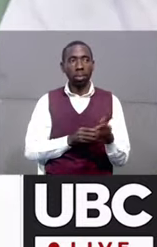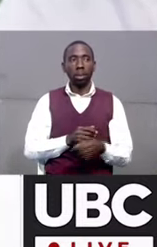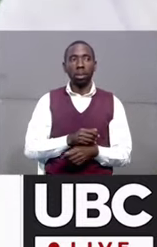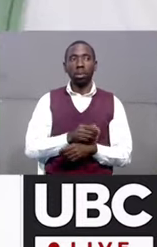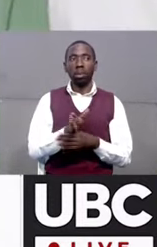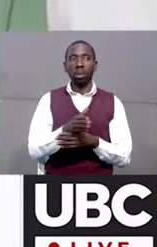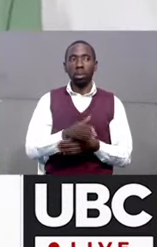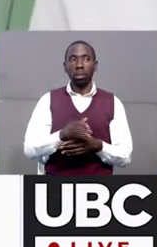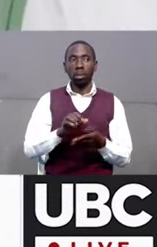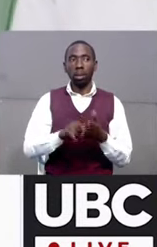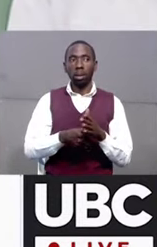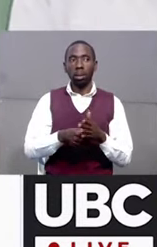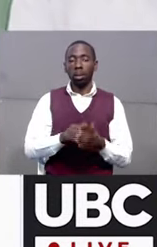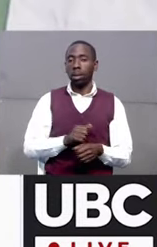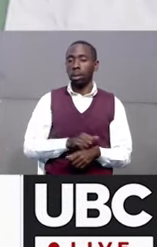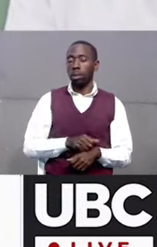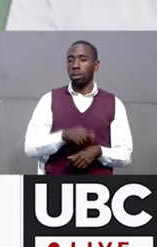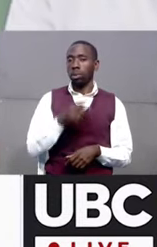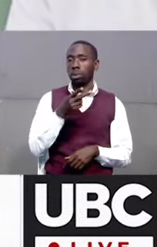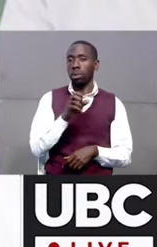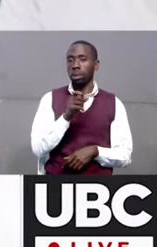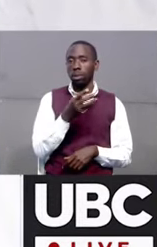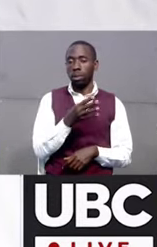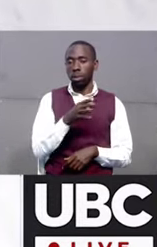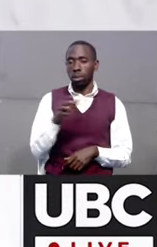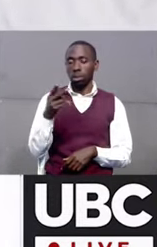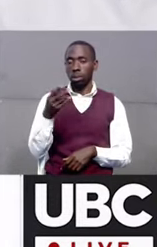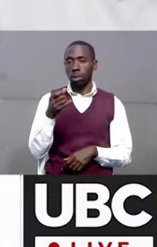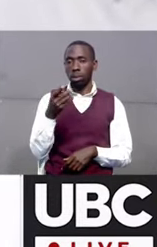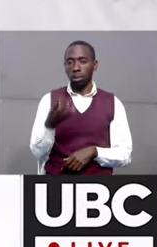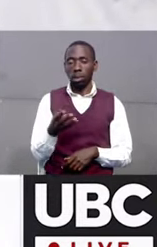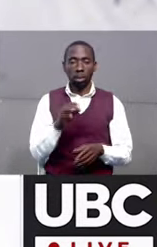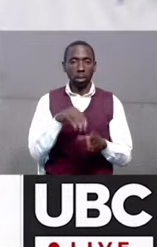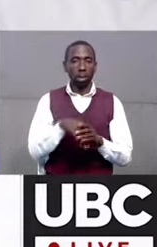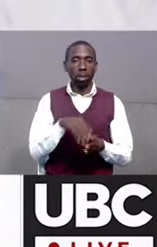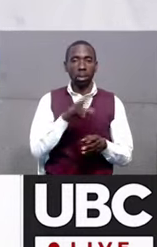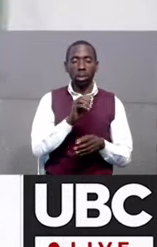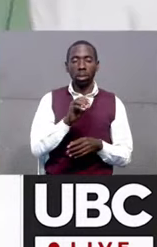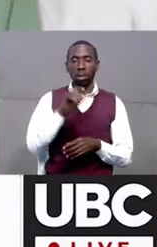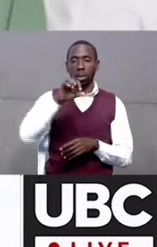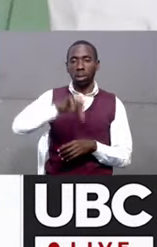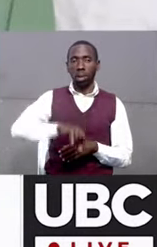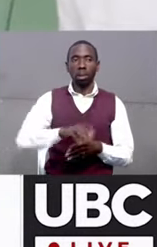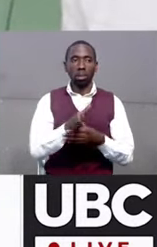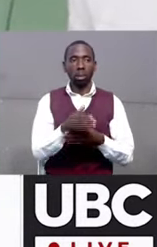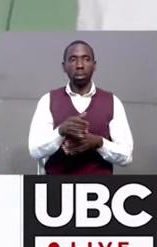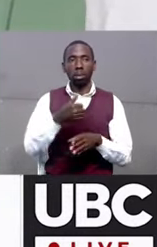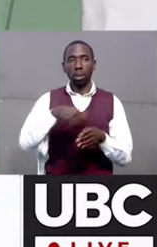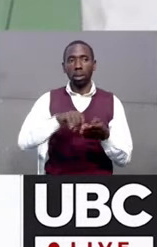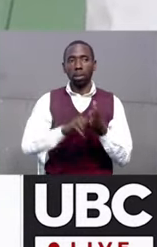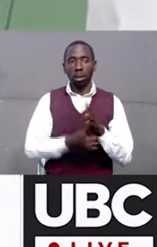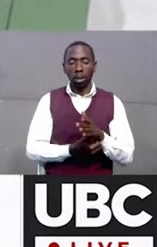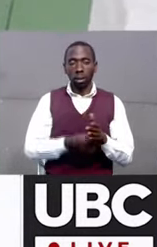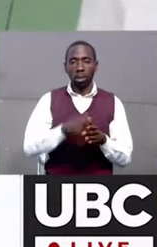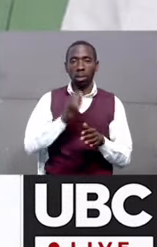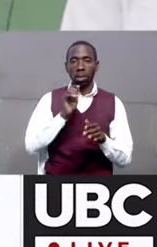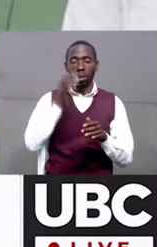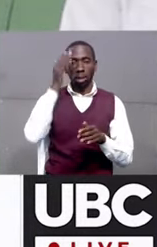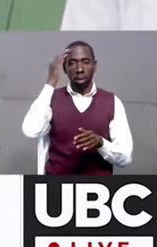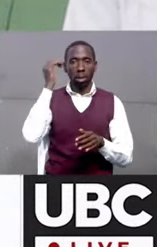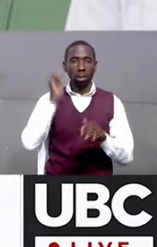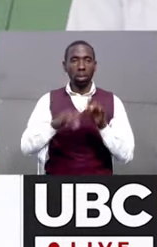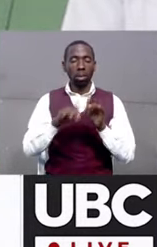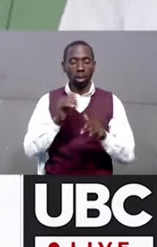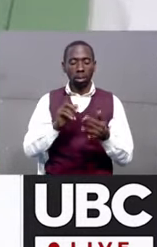Financial 2024-25, comprising Vote 009, Minister of Internal Affairs Headquarters, Vote